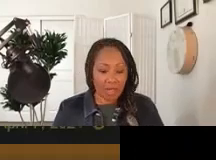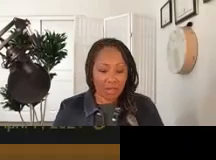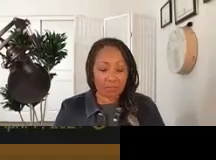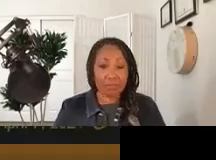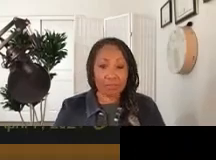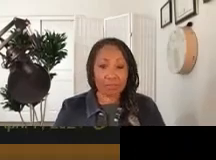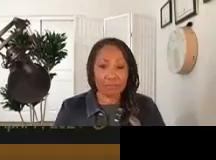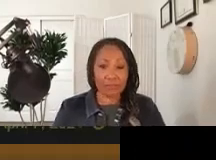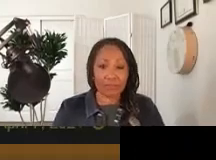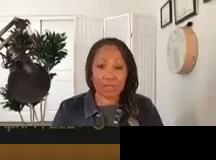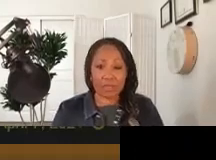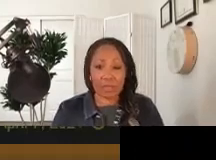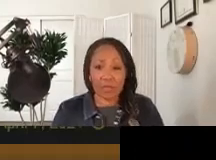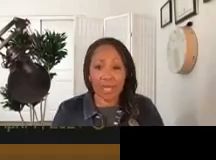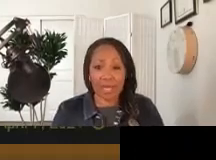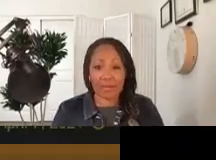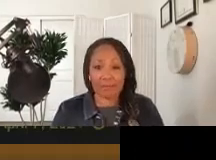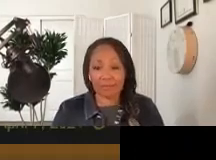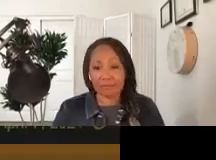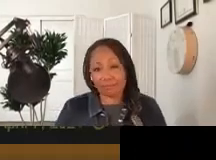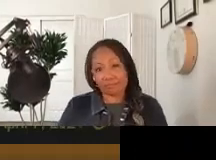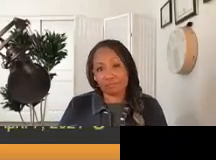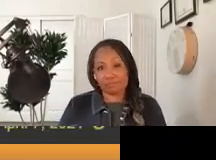URL. Okay.